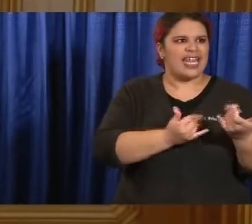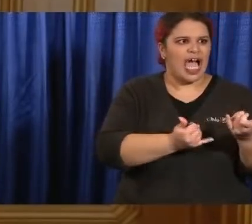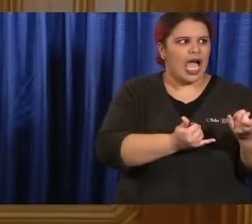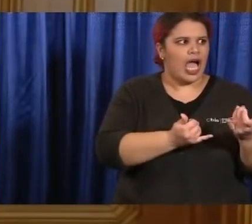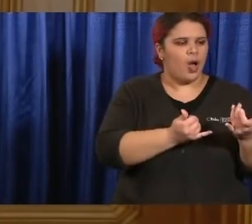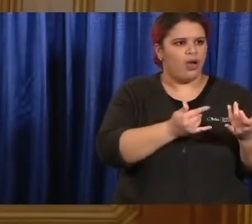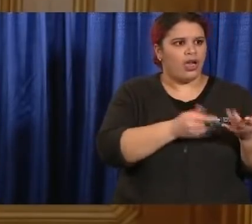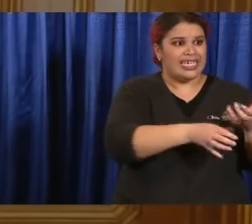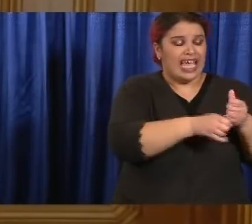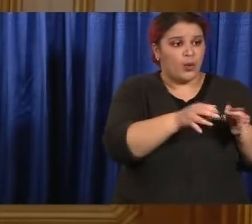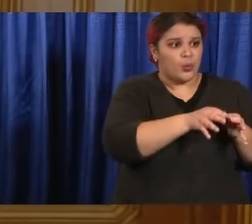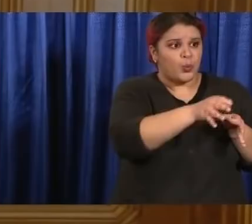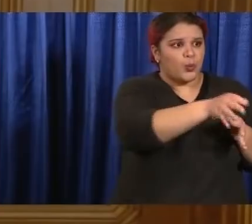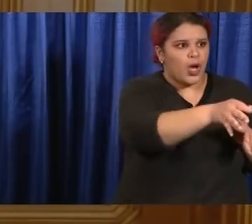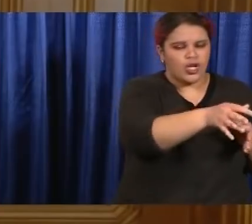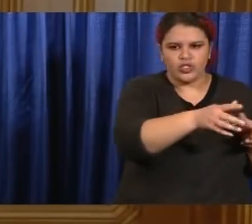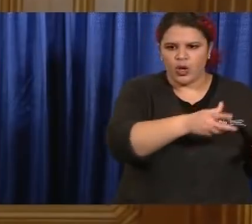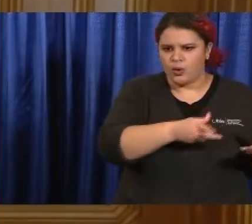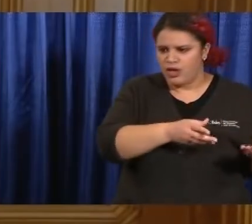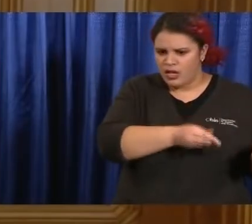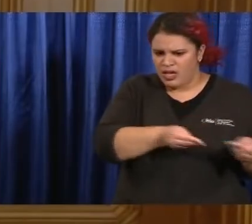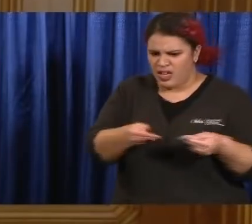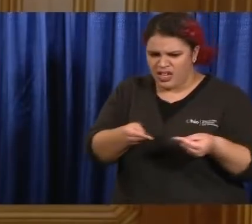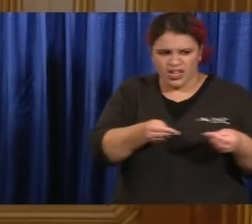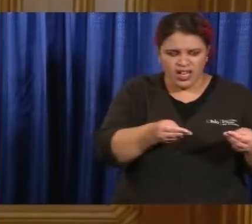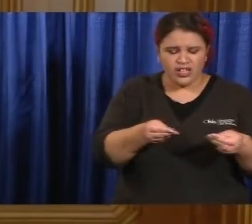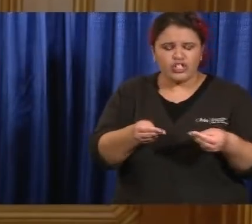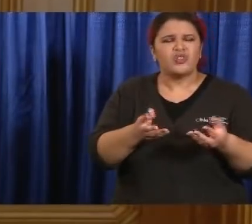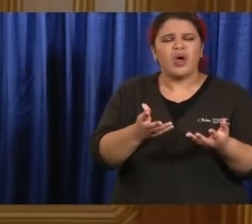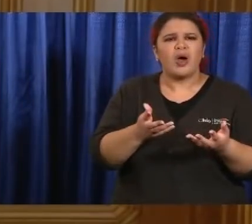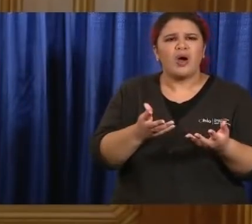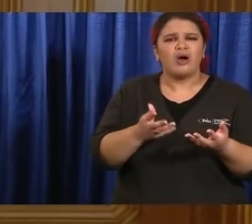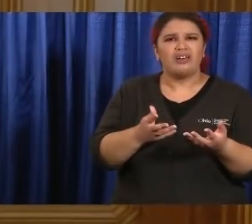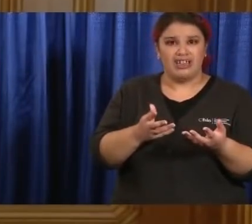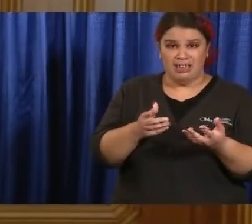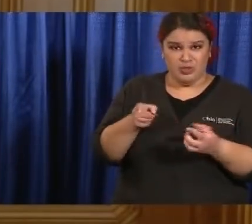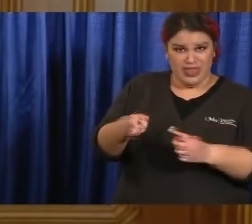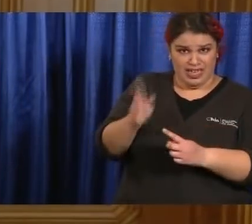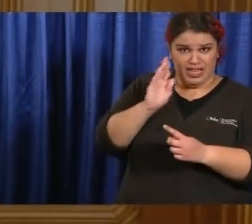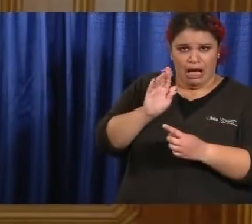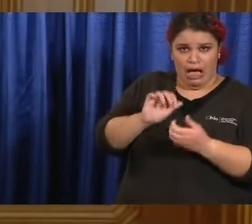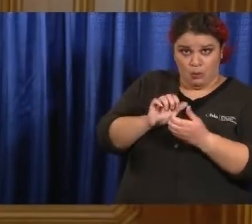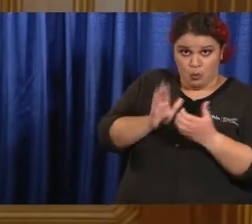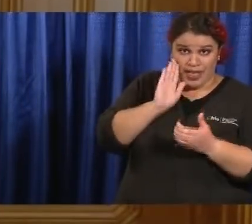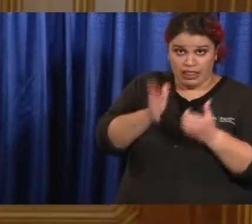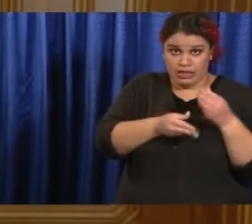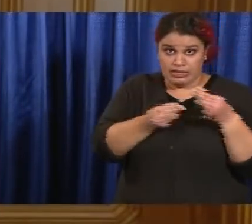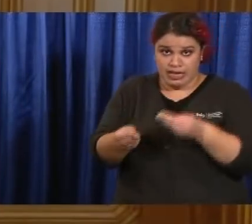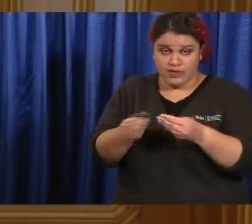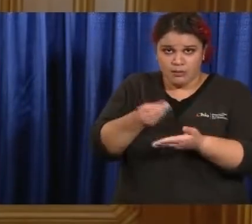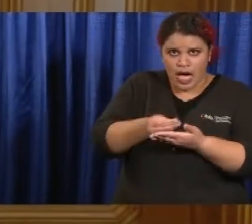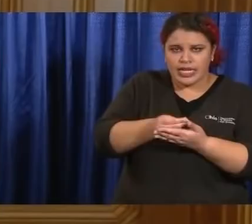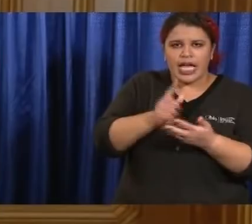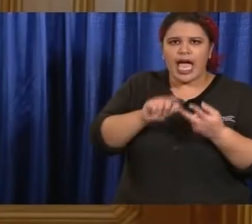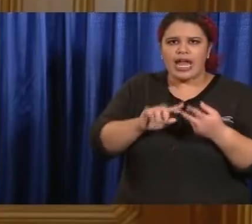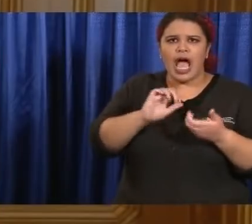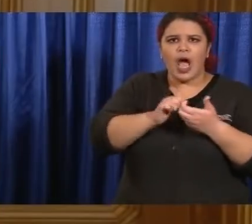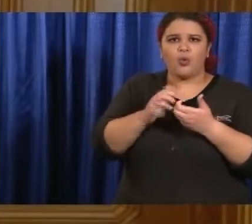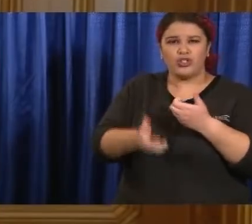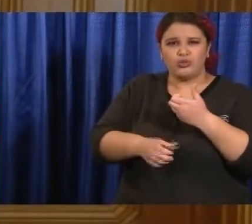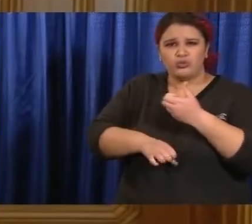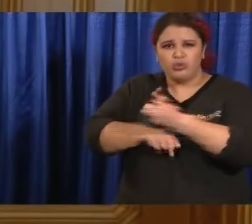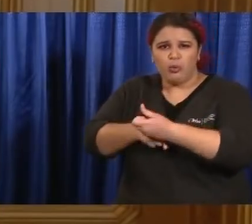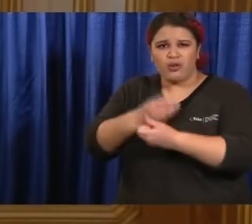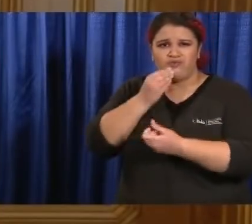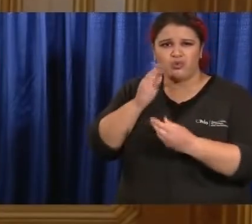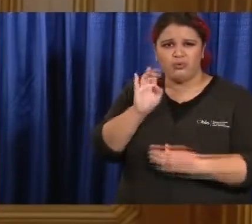could the state do to help with this specific problem that the food banks are facing with such overwhelming need? Well, it's very concerning.